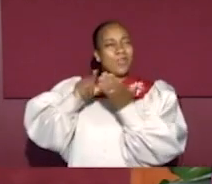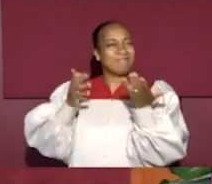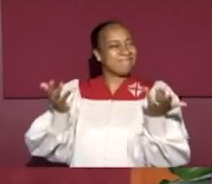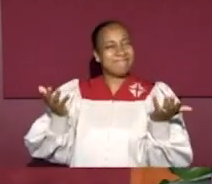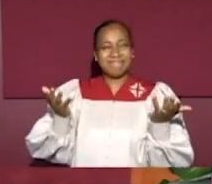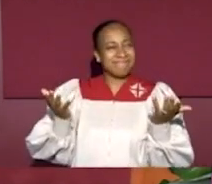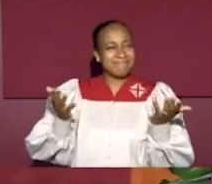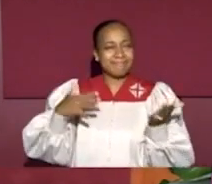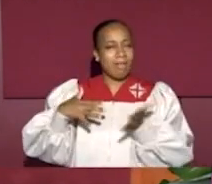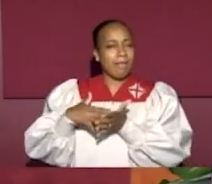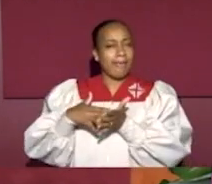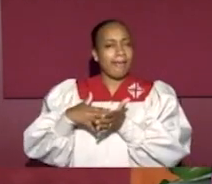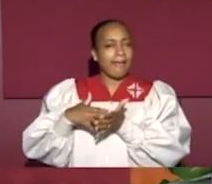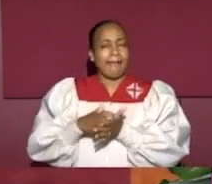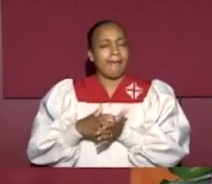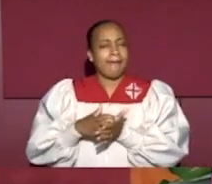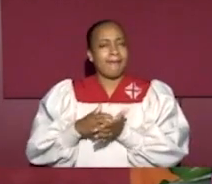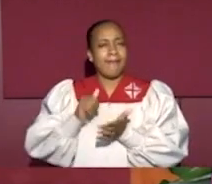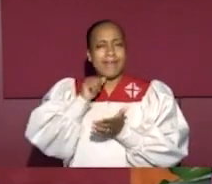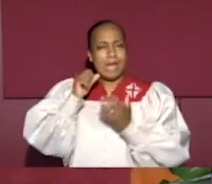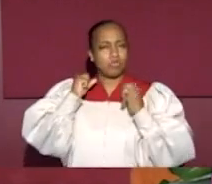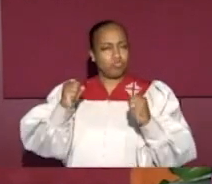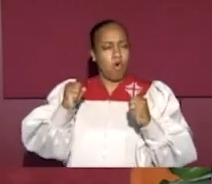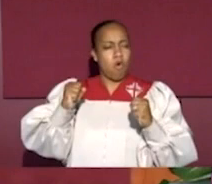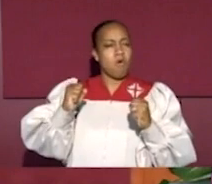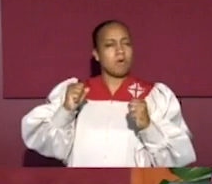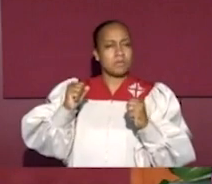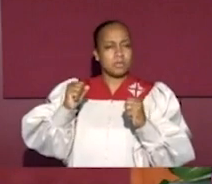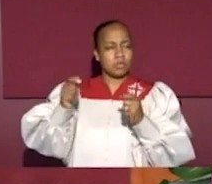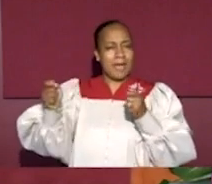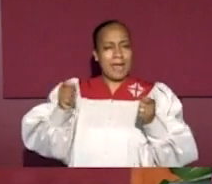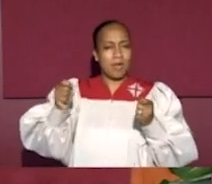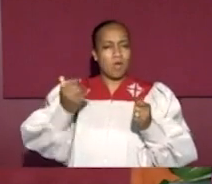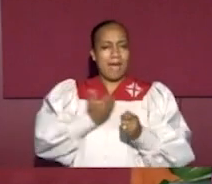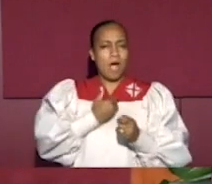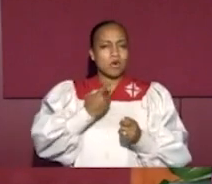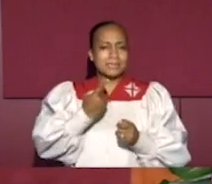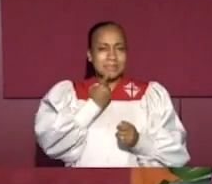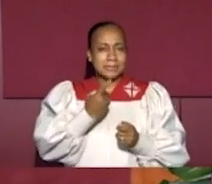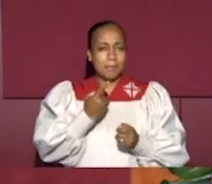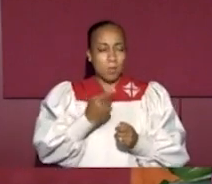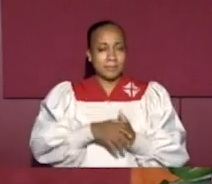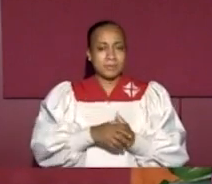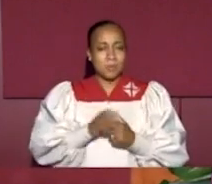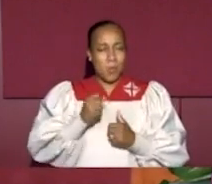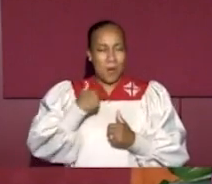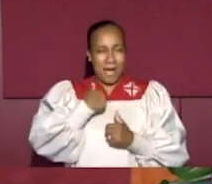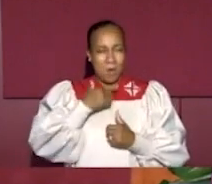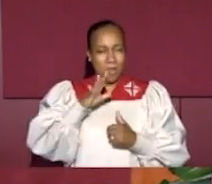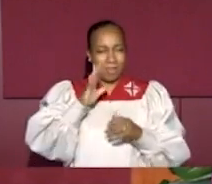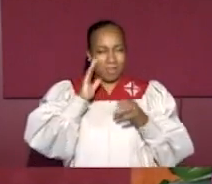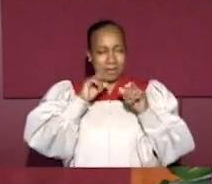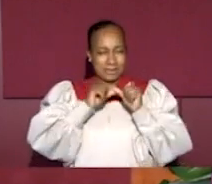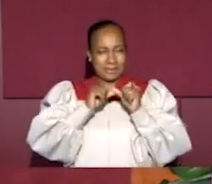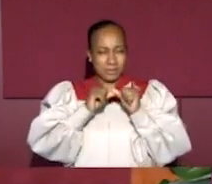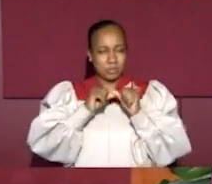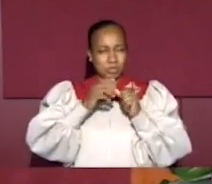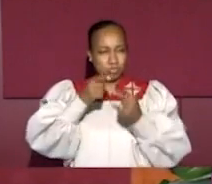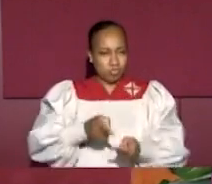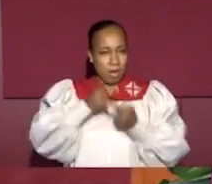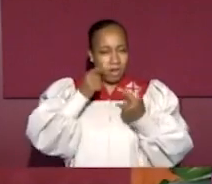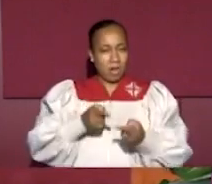strong enough to handle the disappointments that we are facing. And so I'm going to continue to